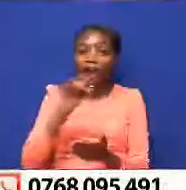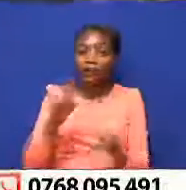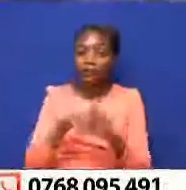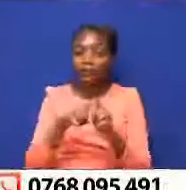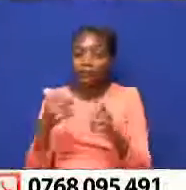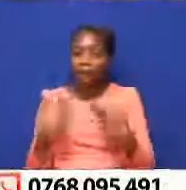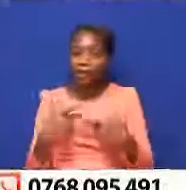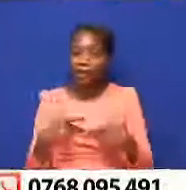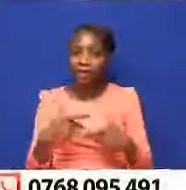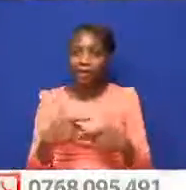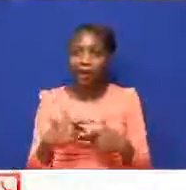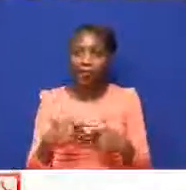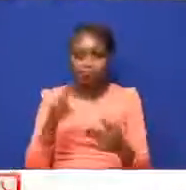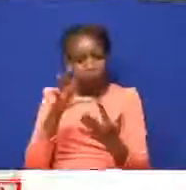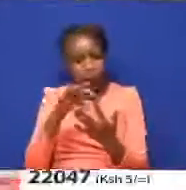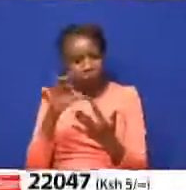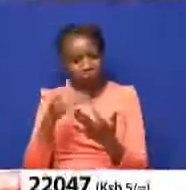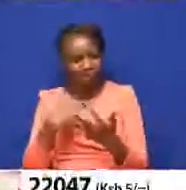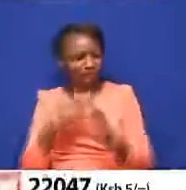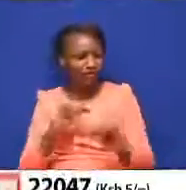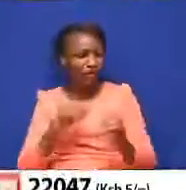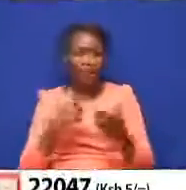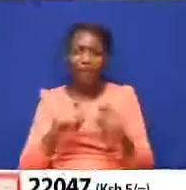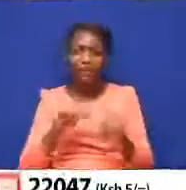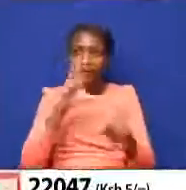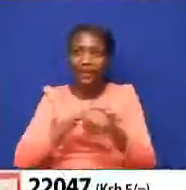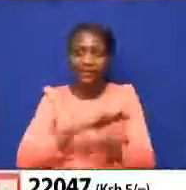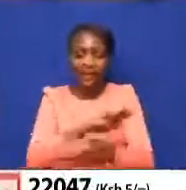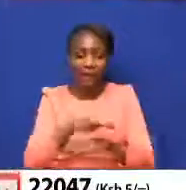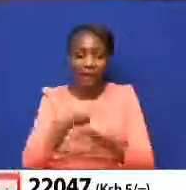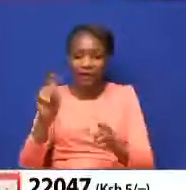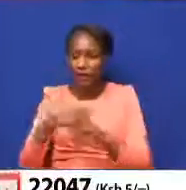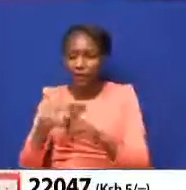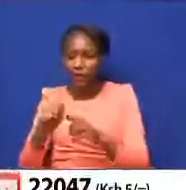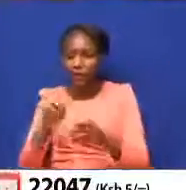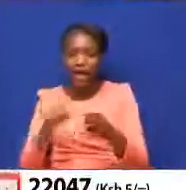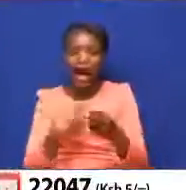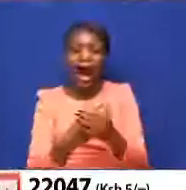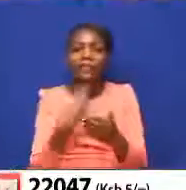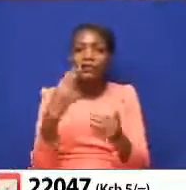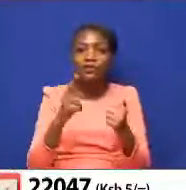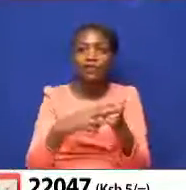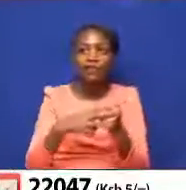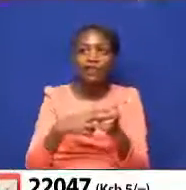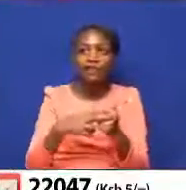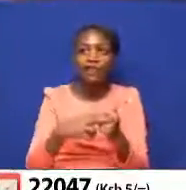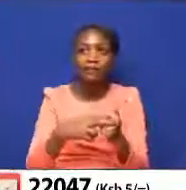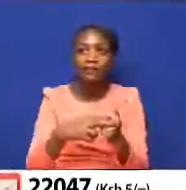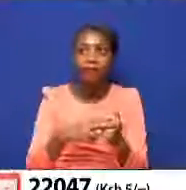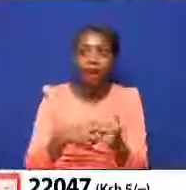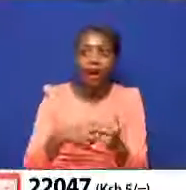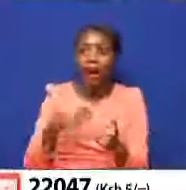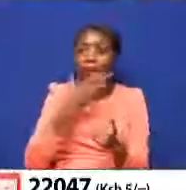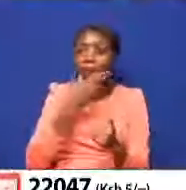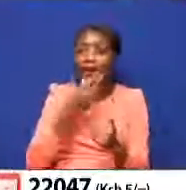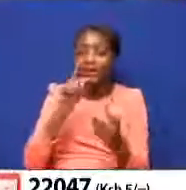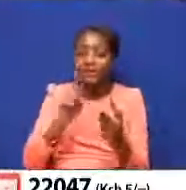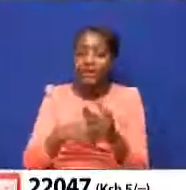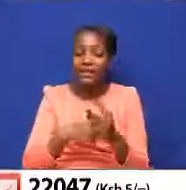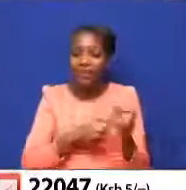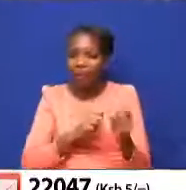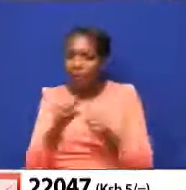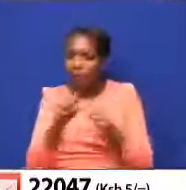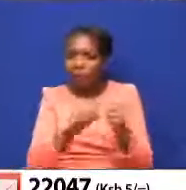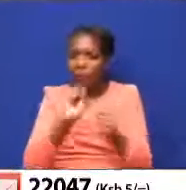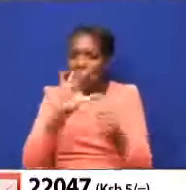others with little choice but to find somewhere to train. The 27-year-old welterweight started boxing